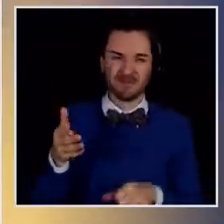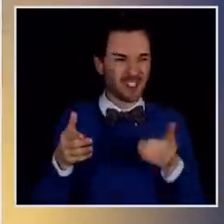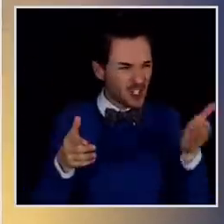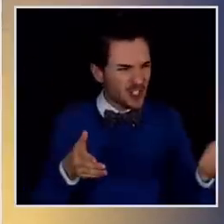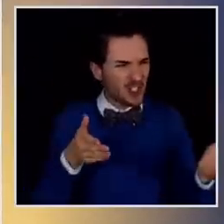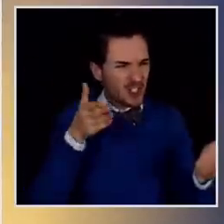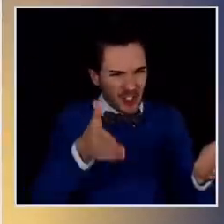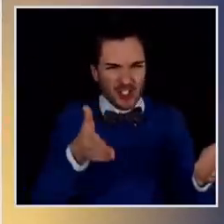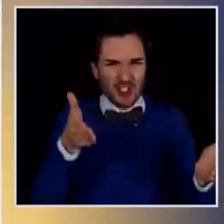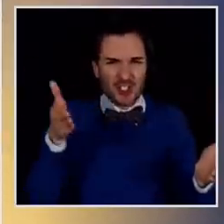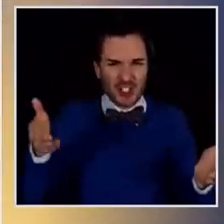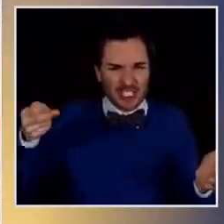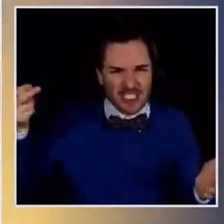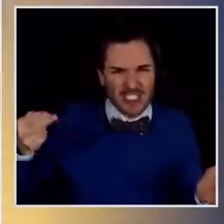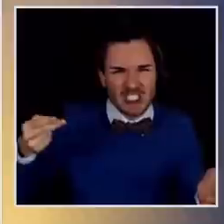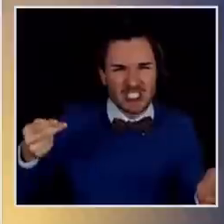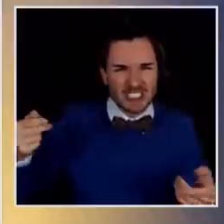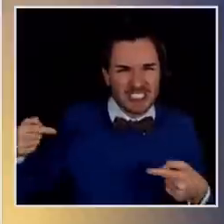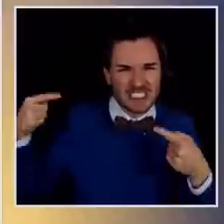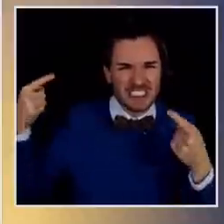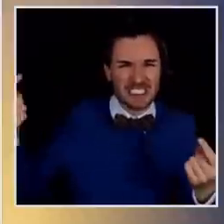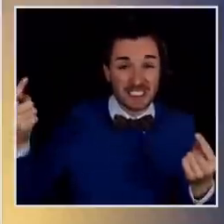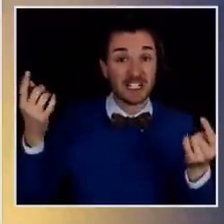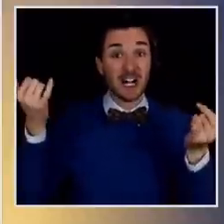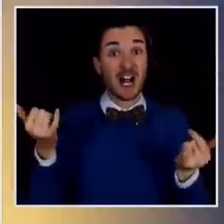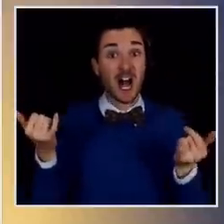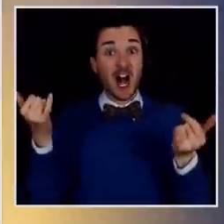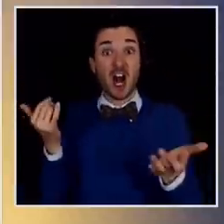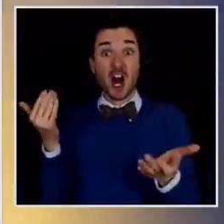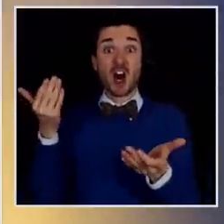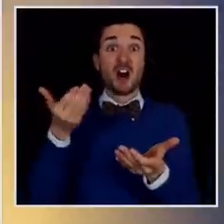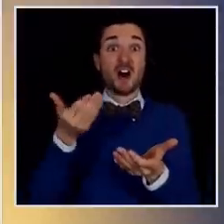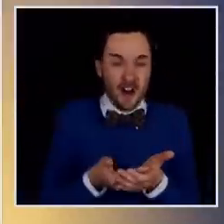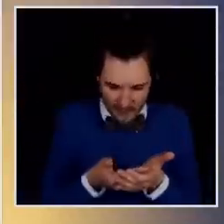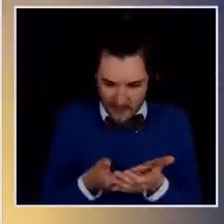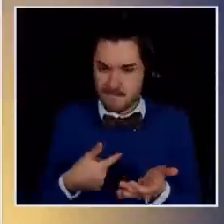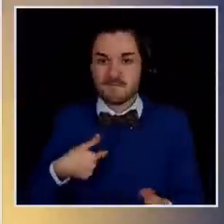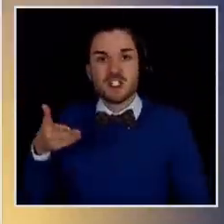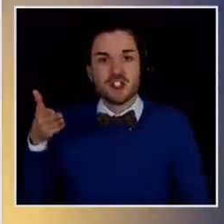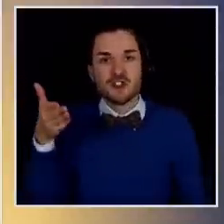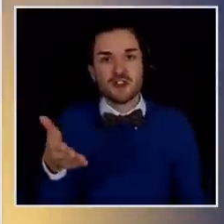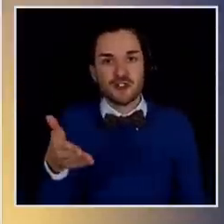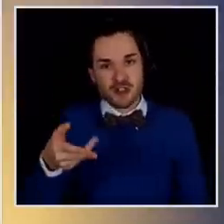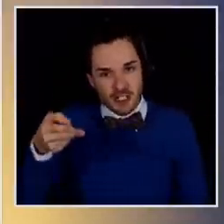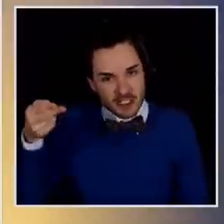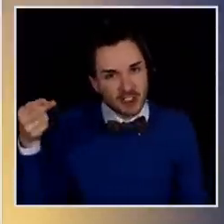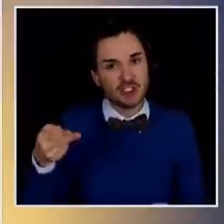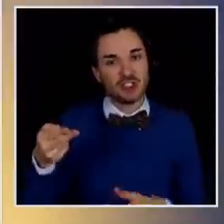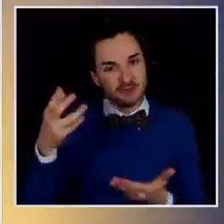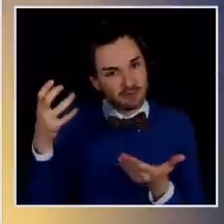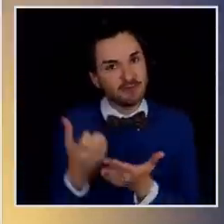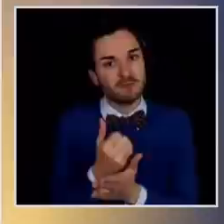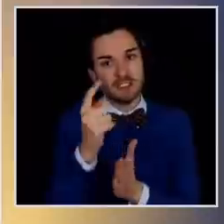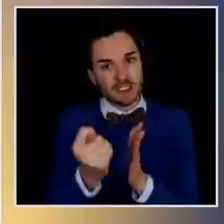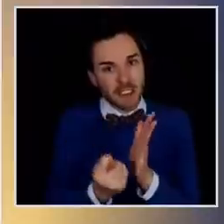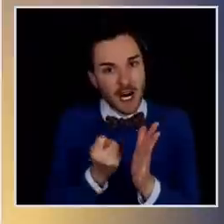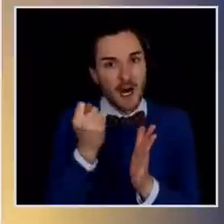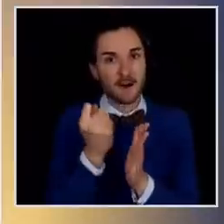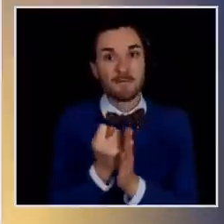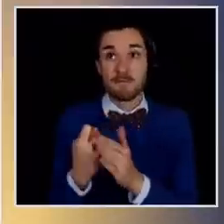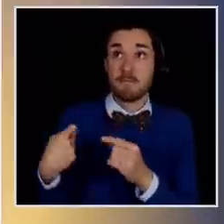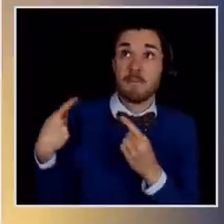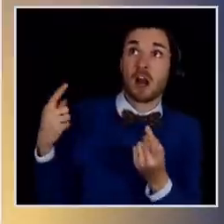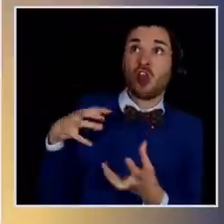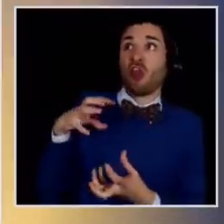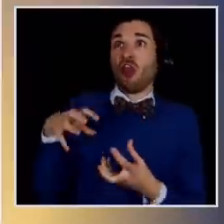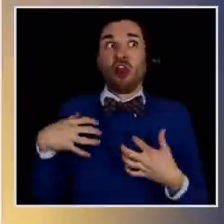Well, folks, we stand at an inflection point. We have an opportunity to defeat despair, to build a